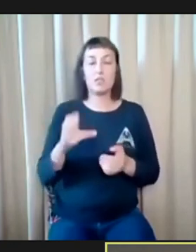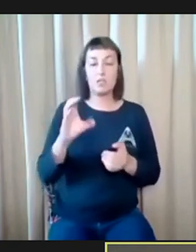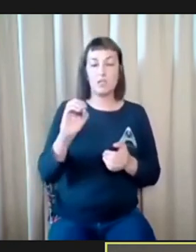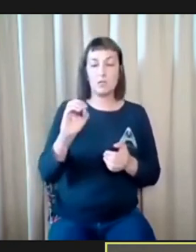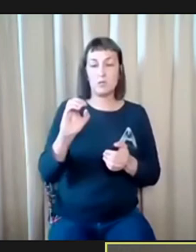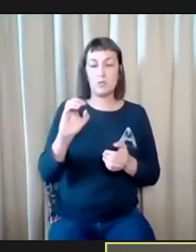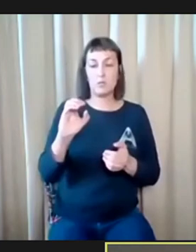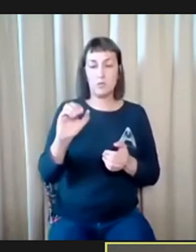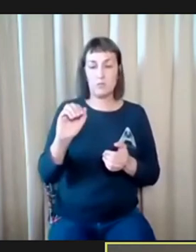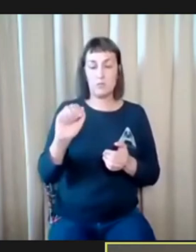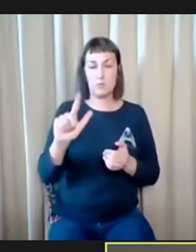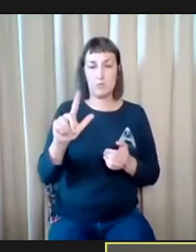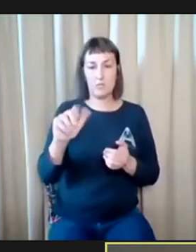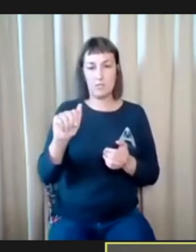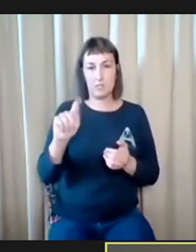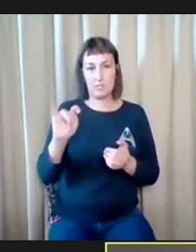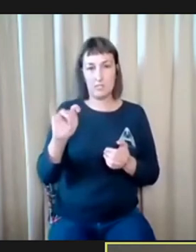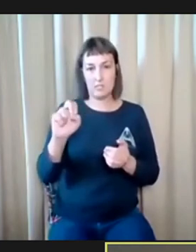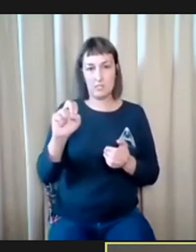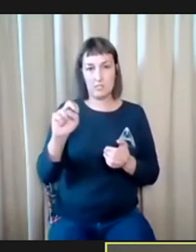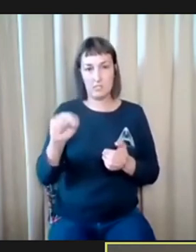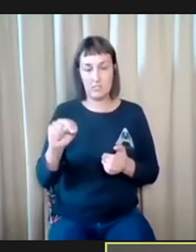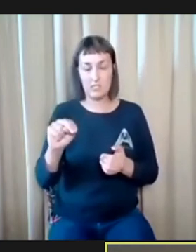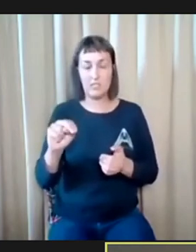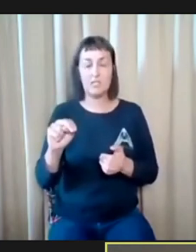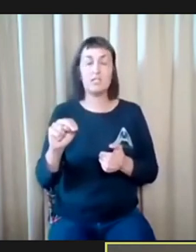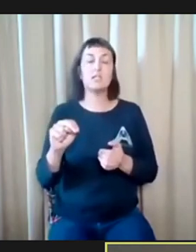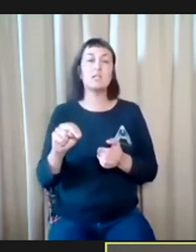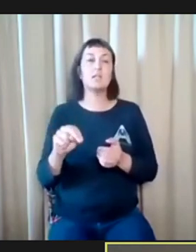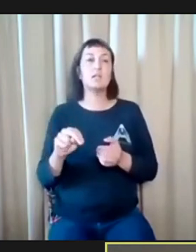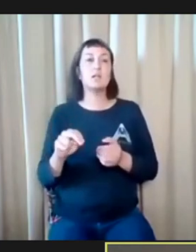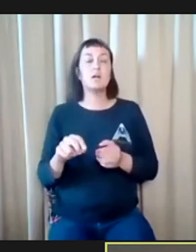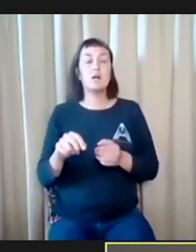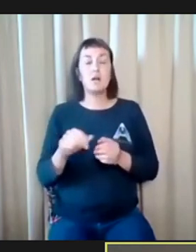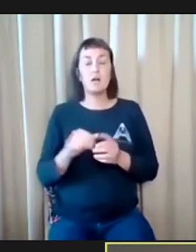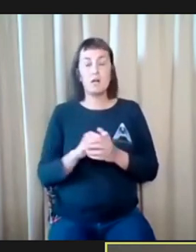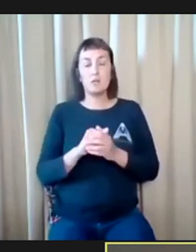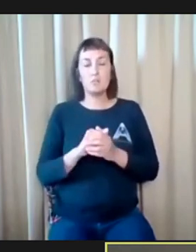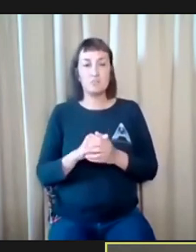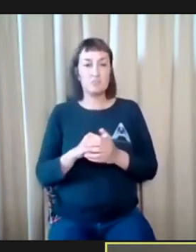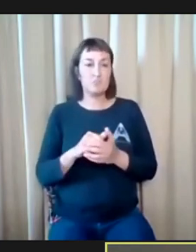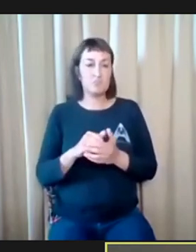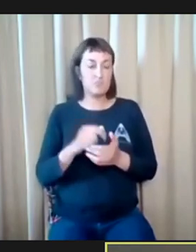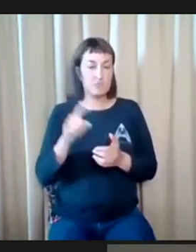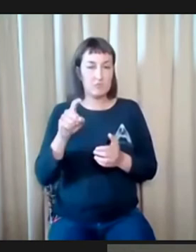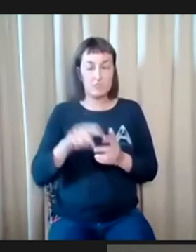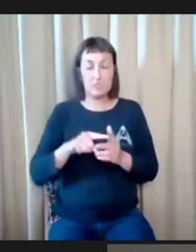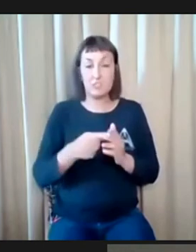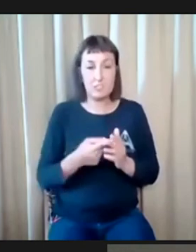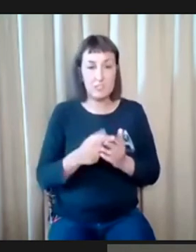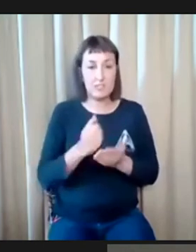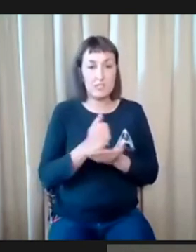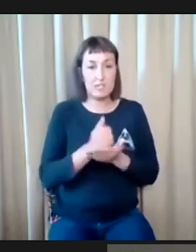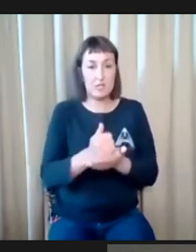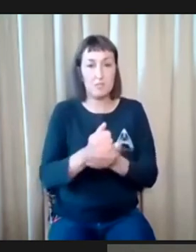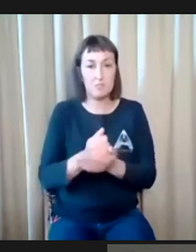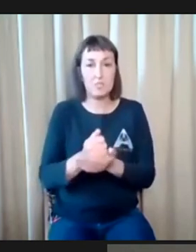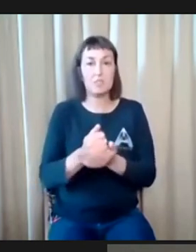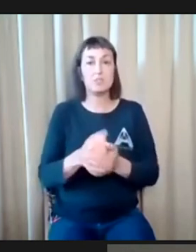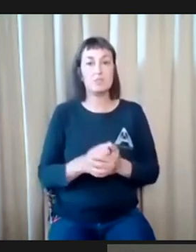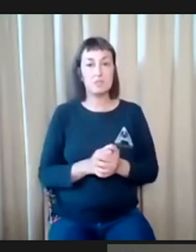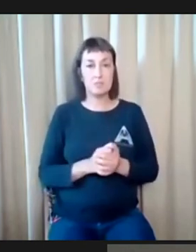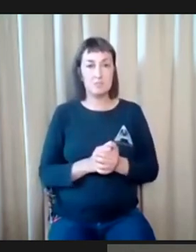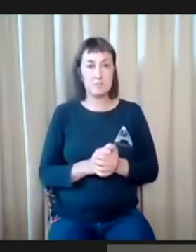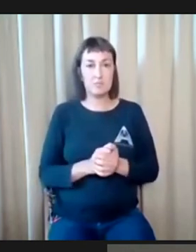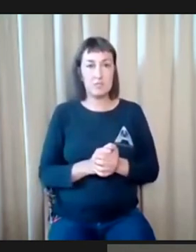And like I said, you can download our toolkit to start taking action right in your own state. Absolutely. I think this is one of